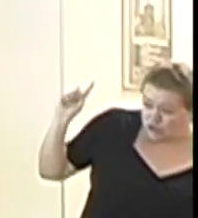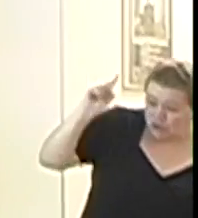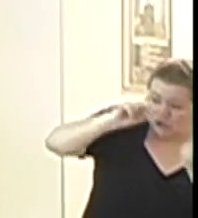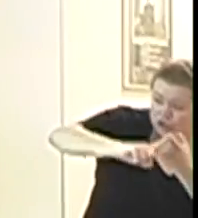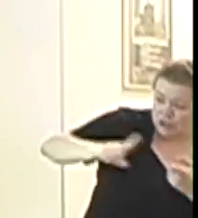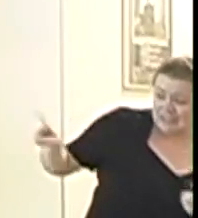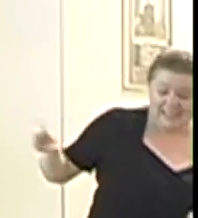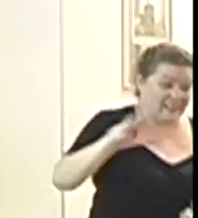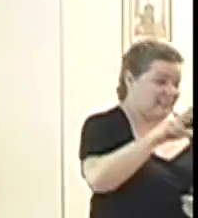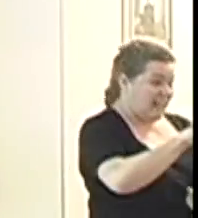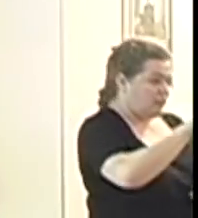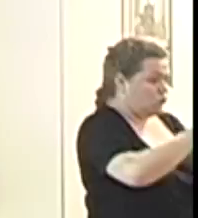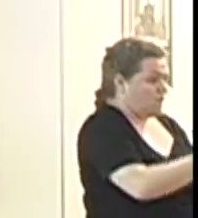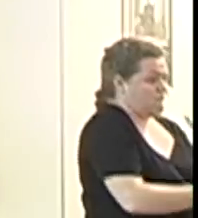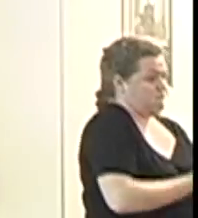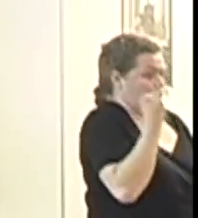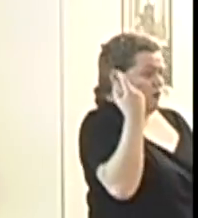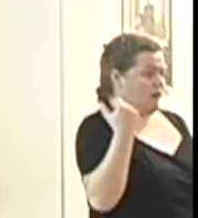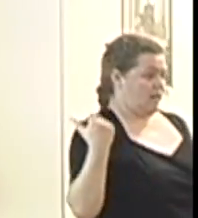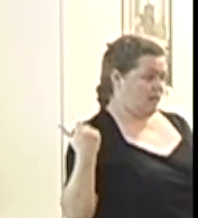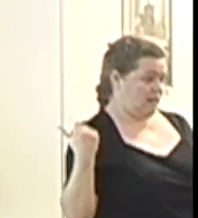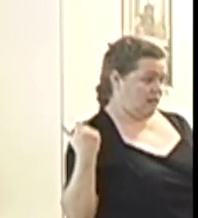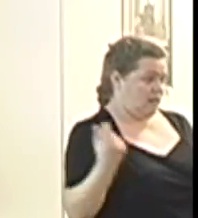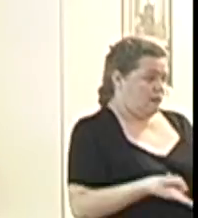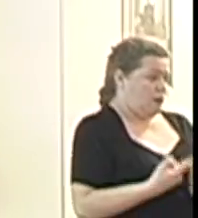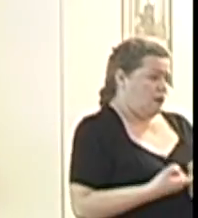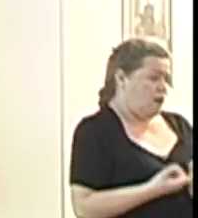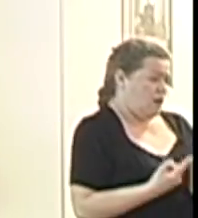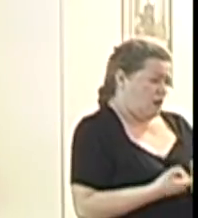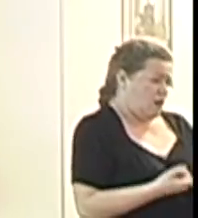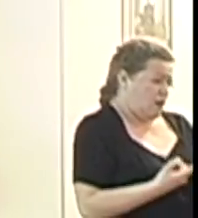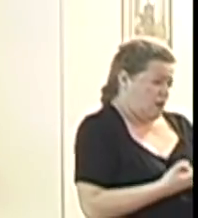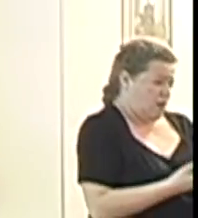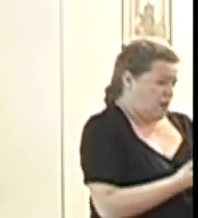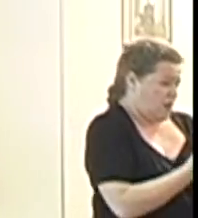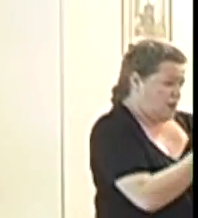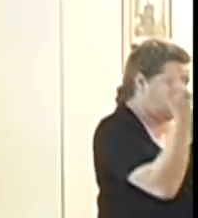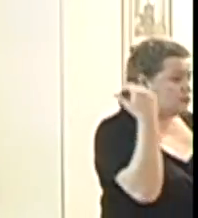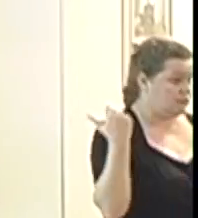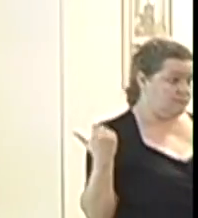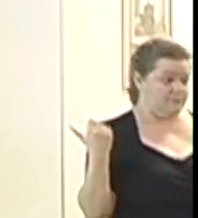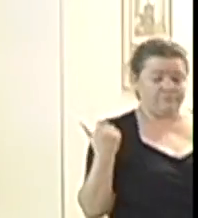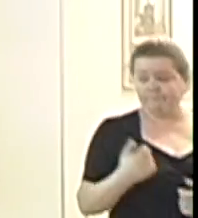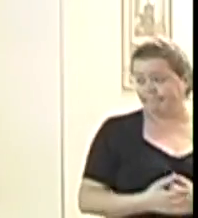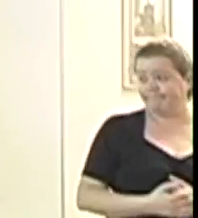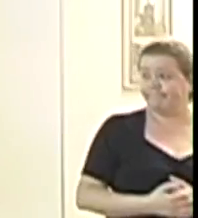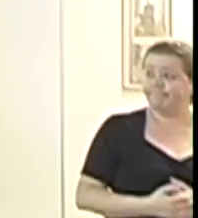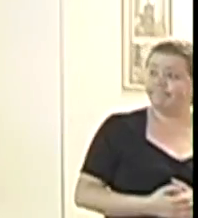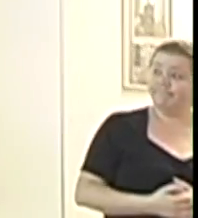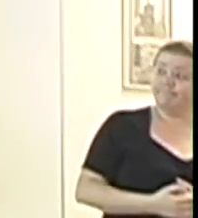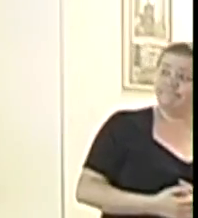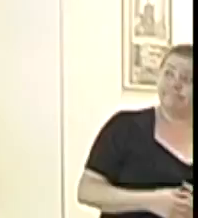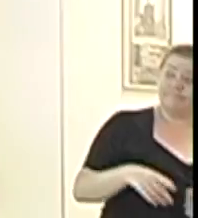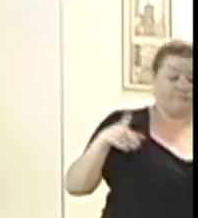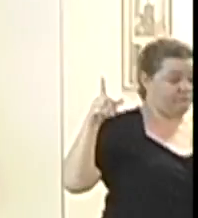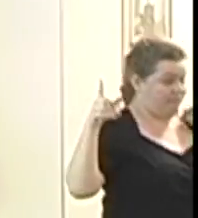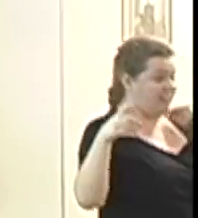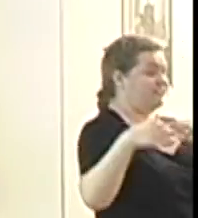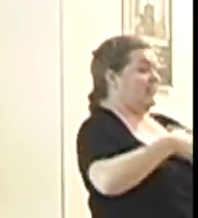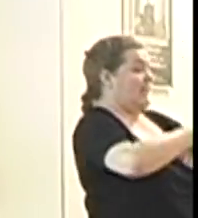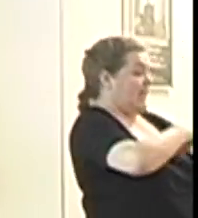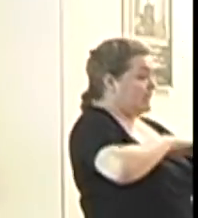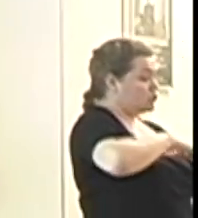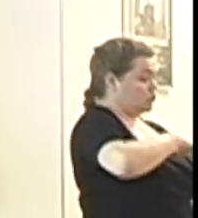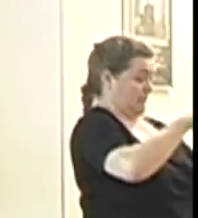39 cycles, so in the case of one hearing child. So we see the pre-linguistic gestures